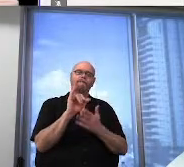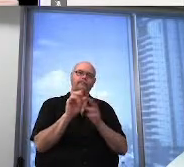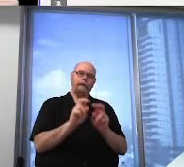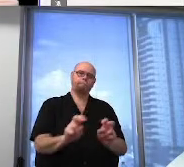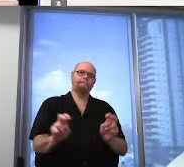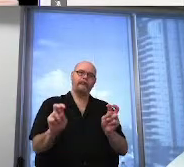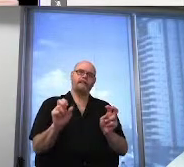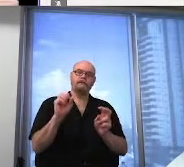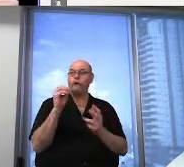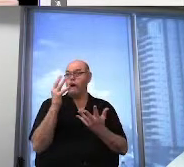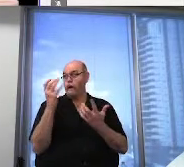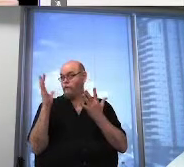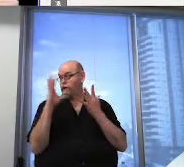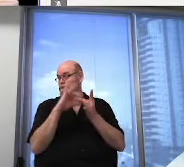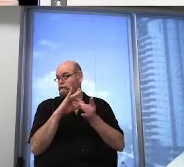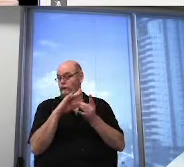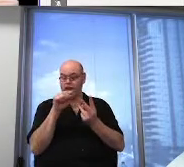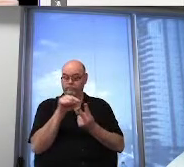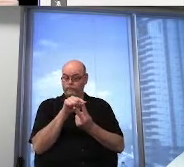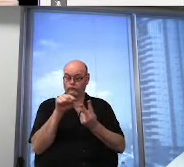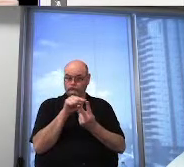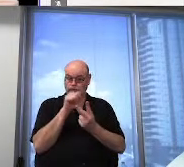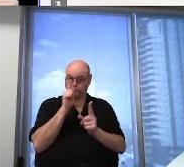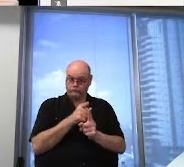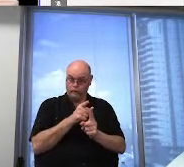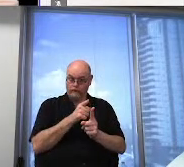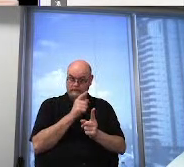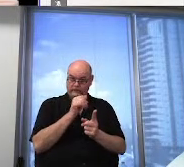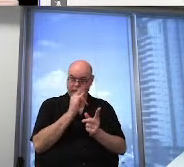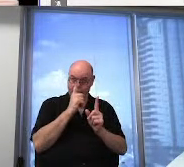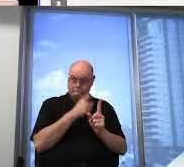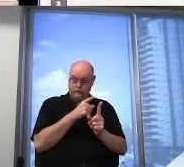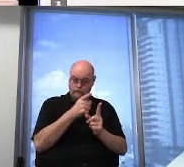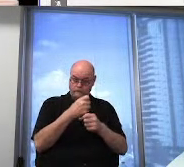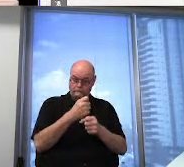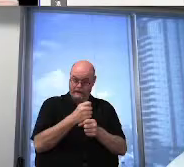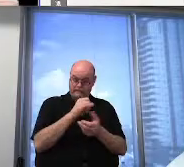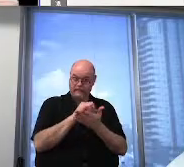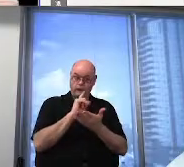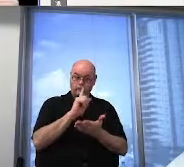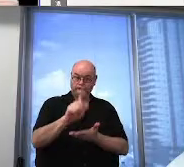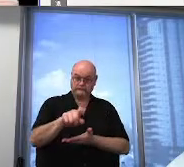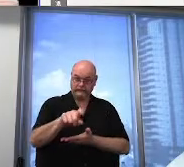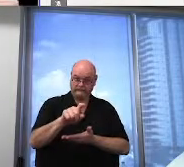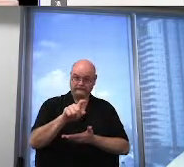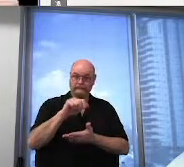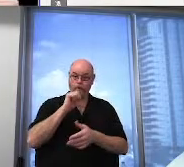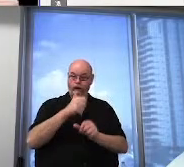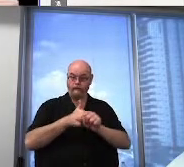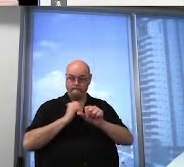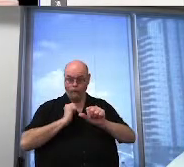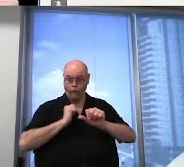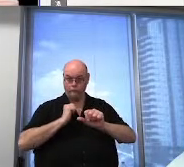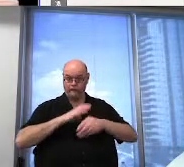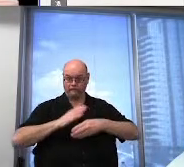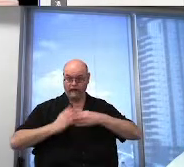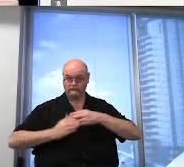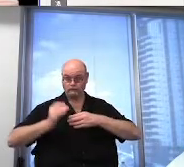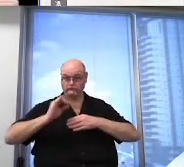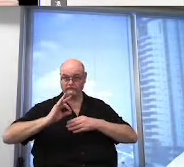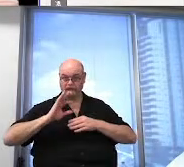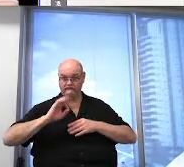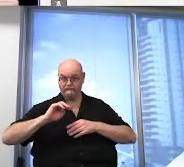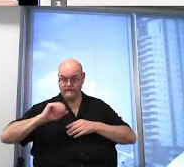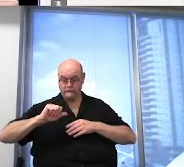discuss this at length. I just want to connect the 2 points. Yep. The point that you just made, that is a necessary, unavoidable consequence